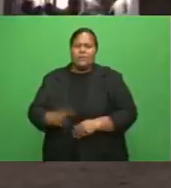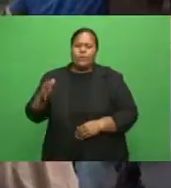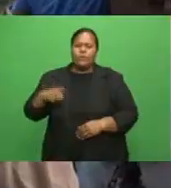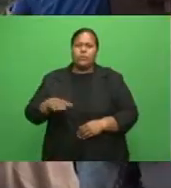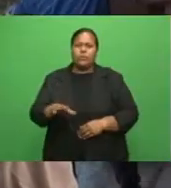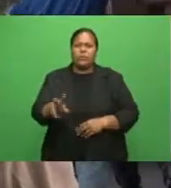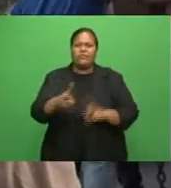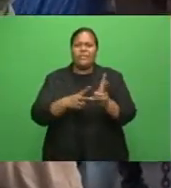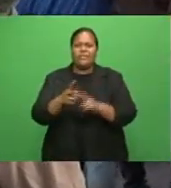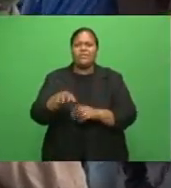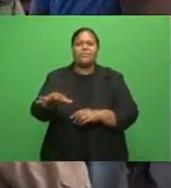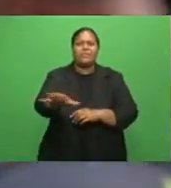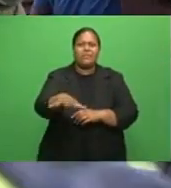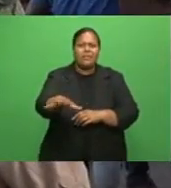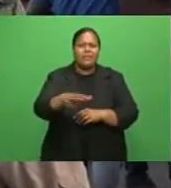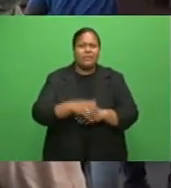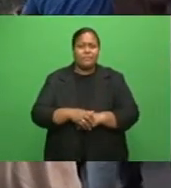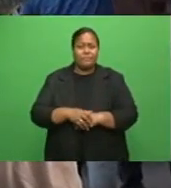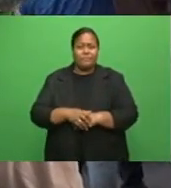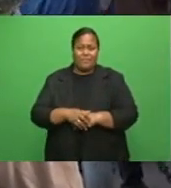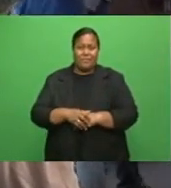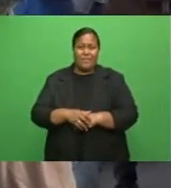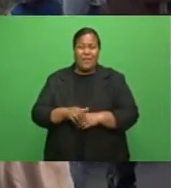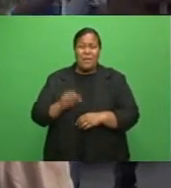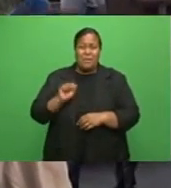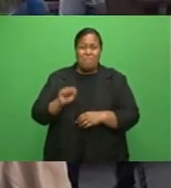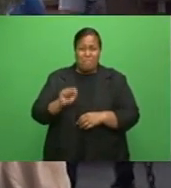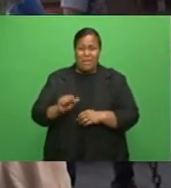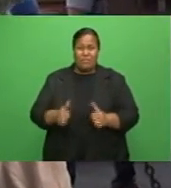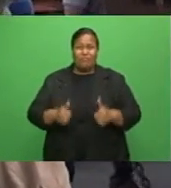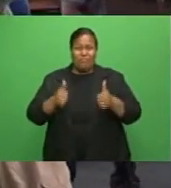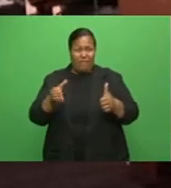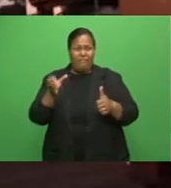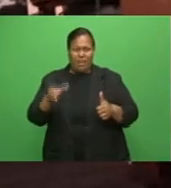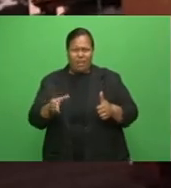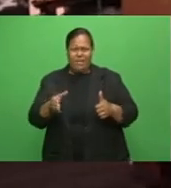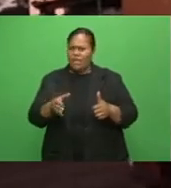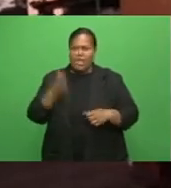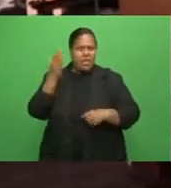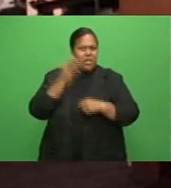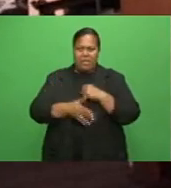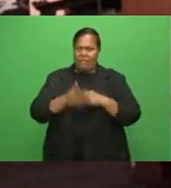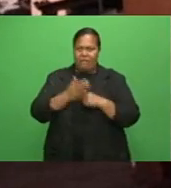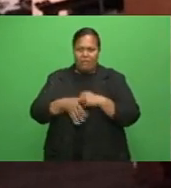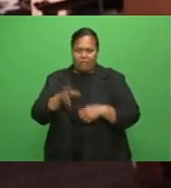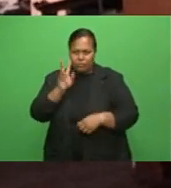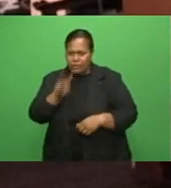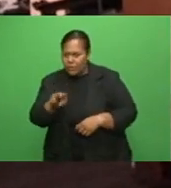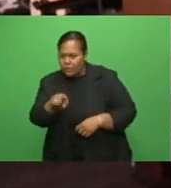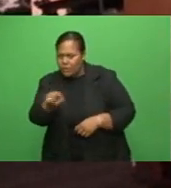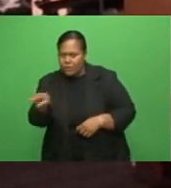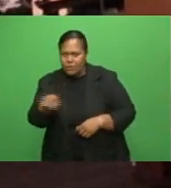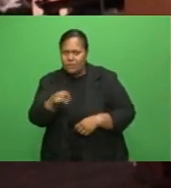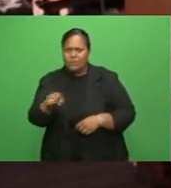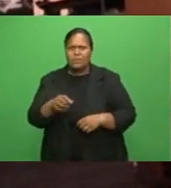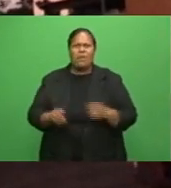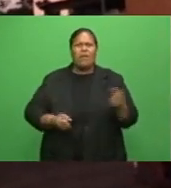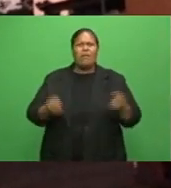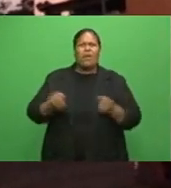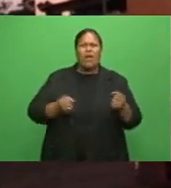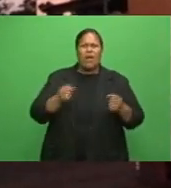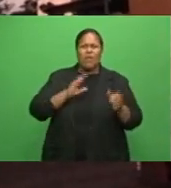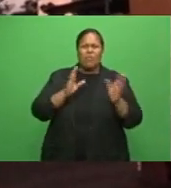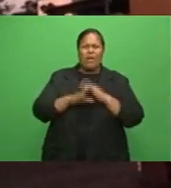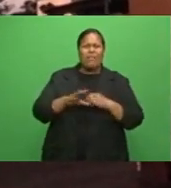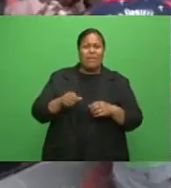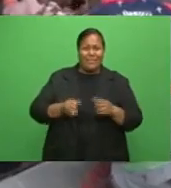According to police, the bus driver allegedly failed to notice several warnings sounded by the locomotive operator when approaching the crossing